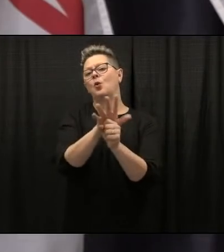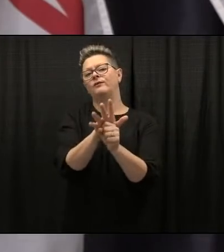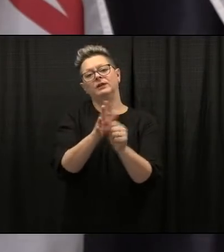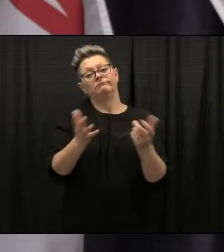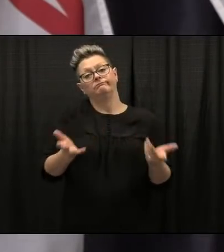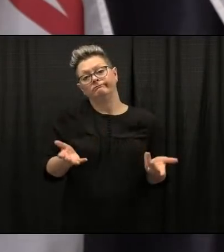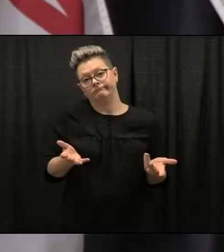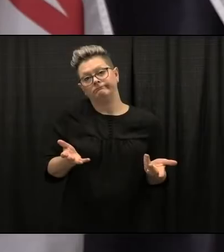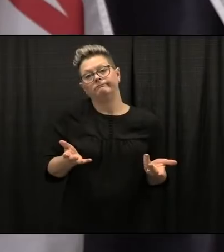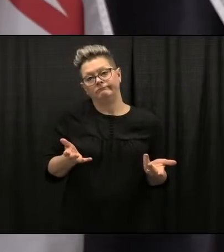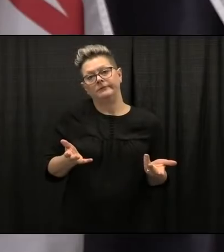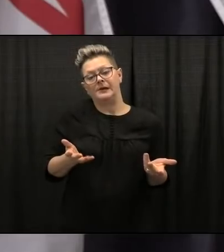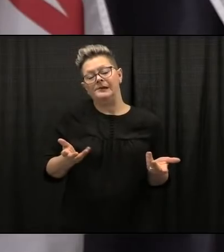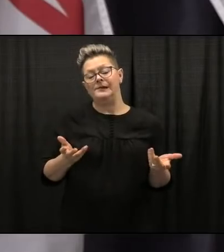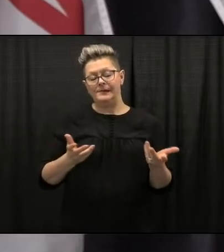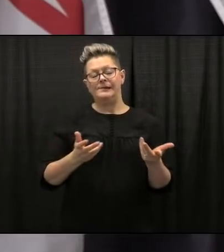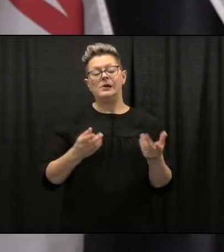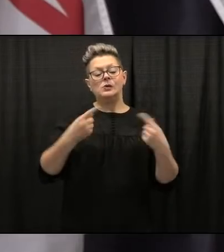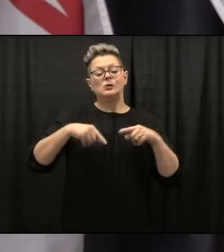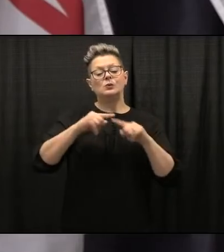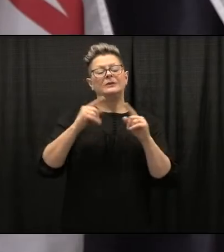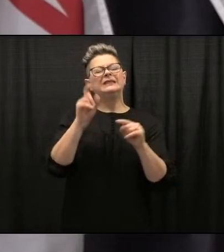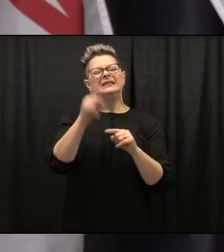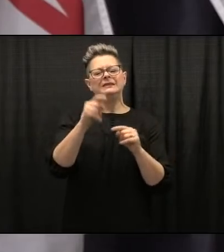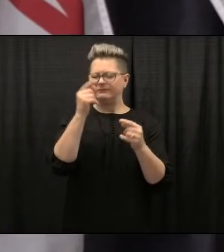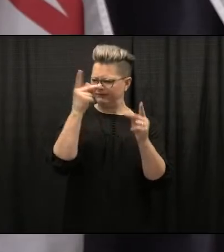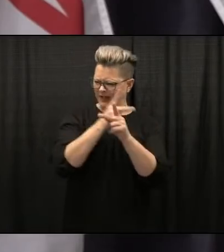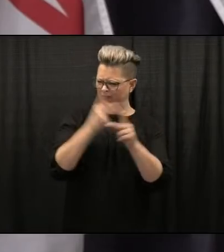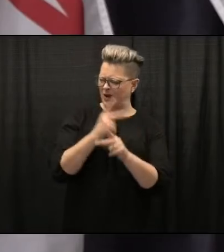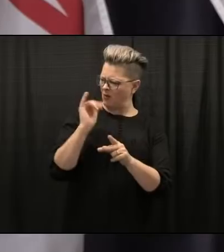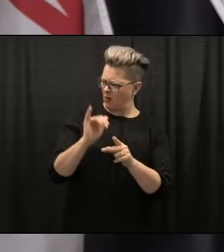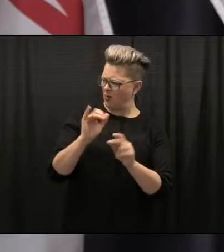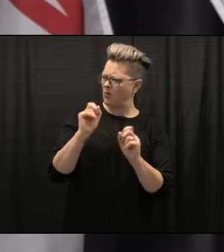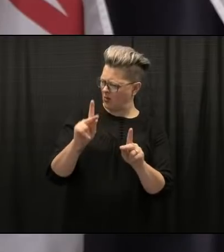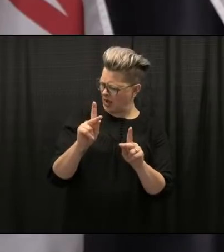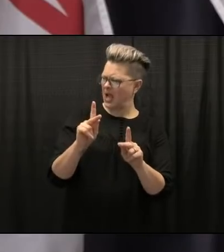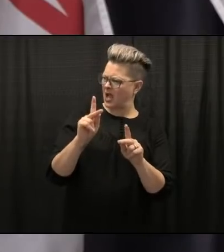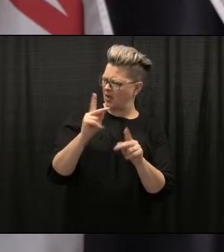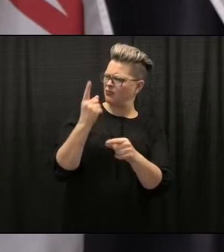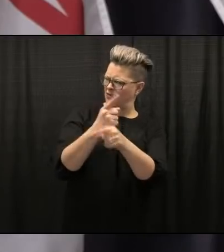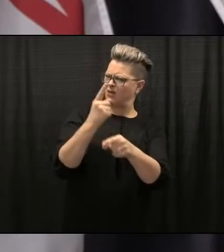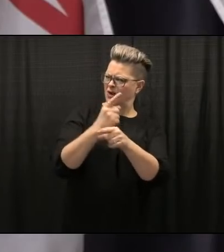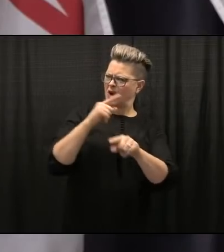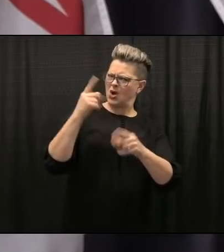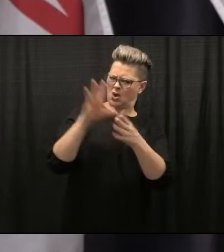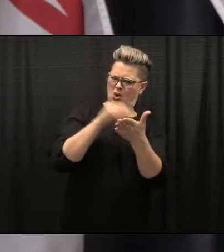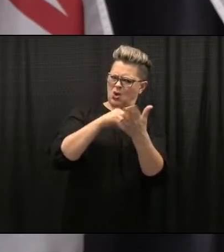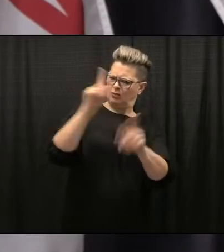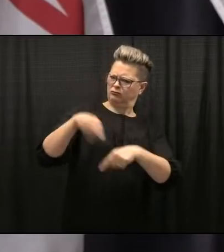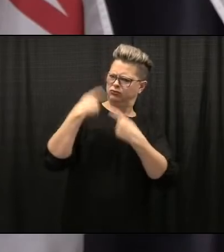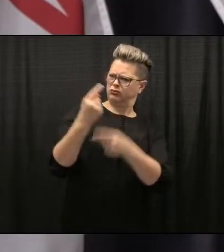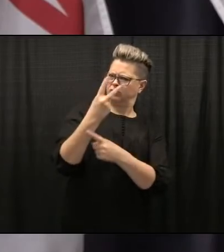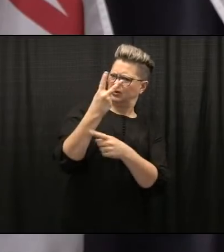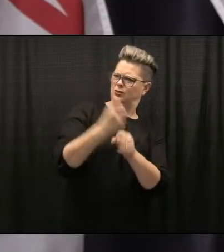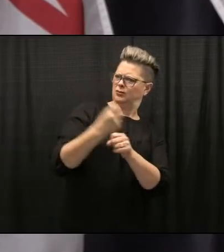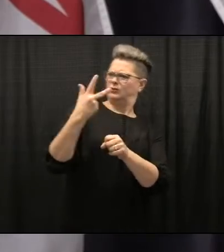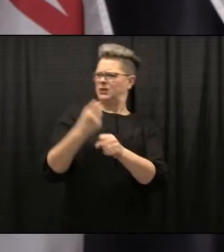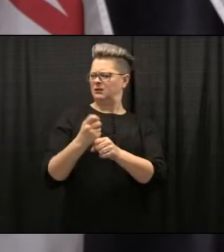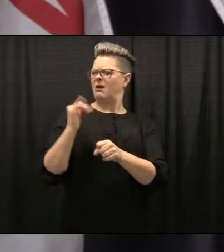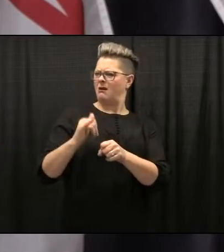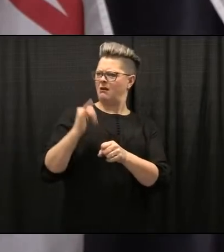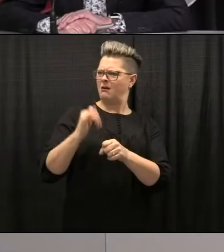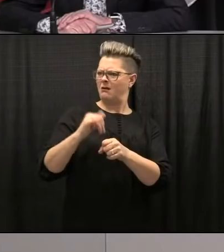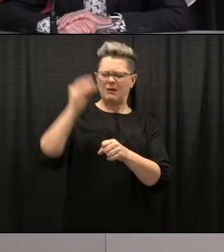and so I think we need to hold on to all of those things to reduce our risks as much as we can.